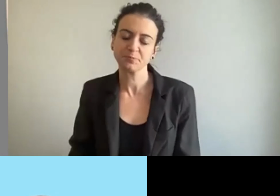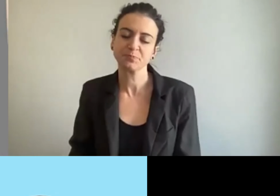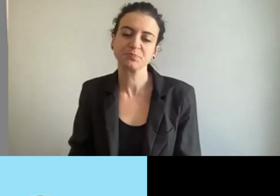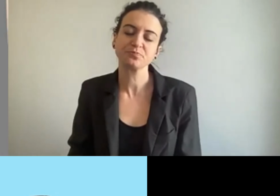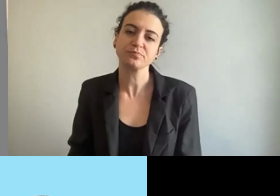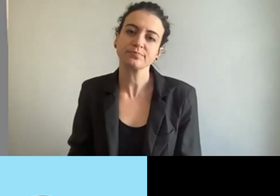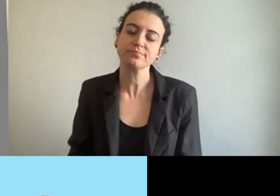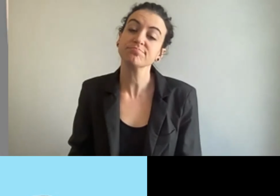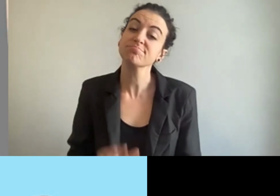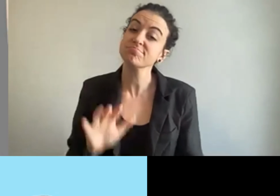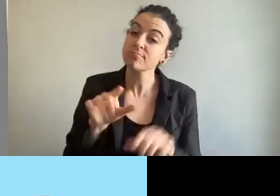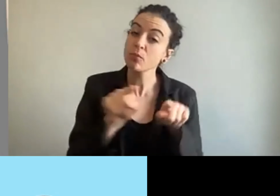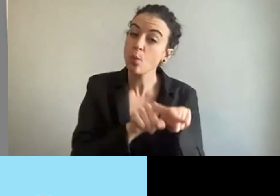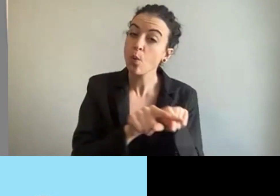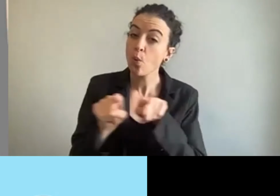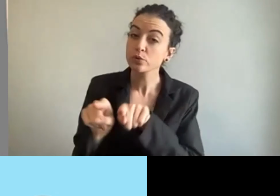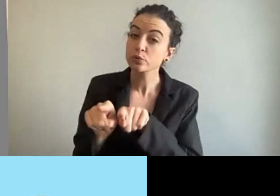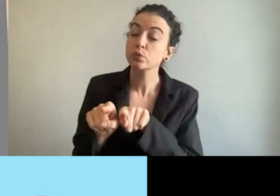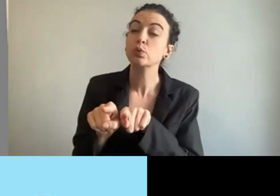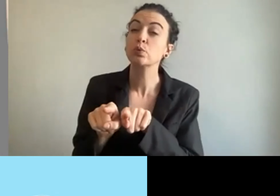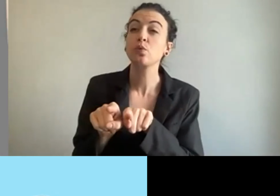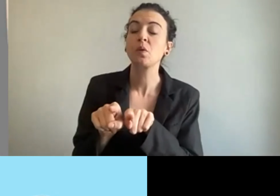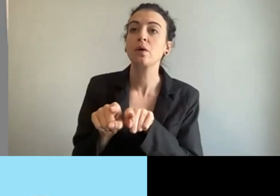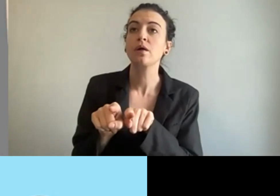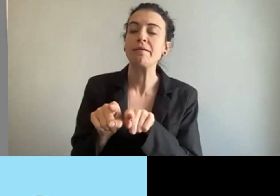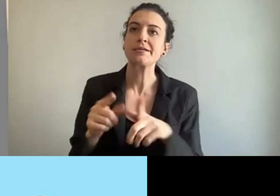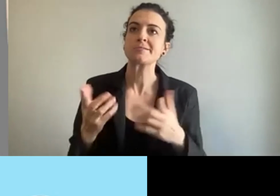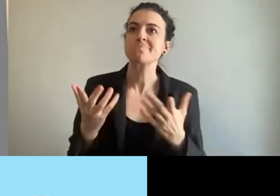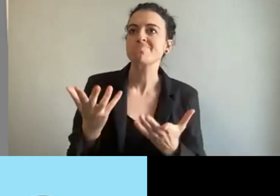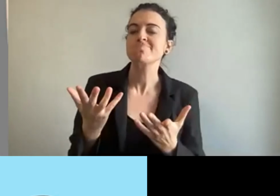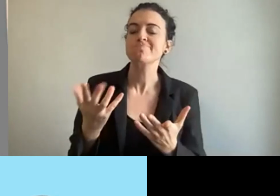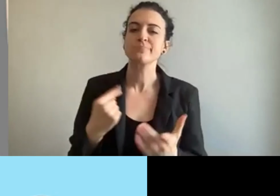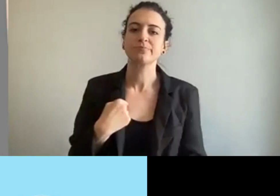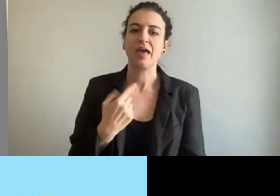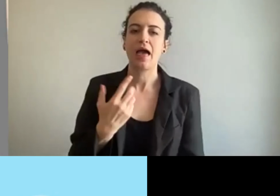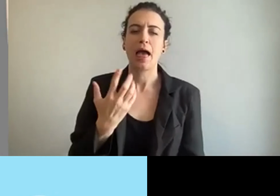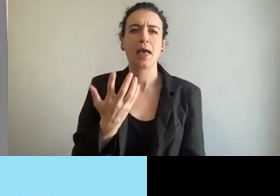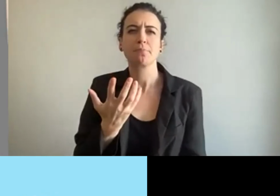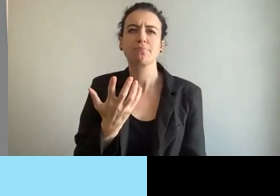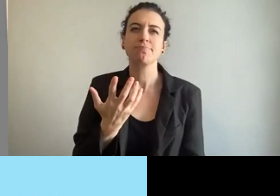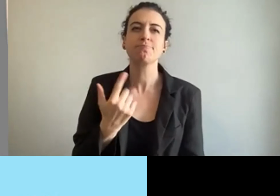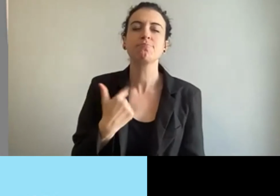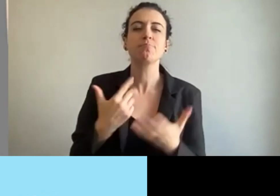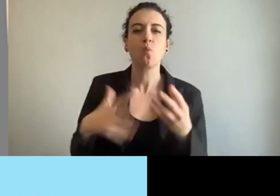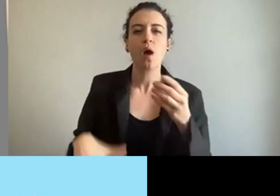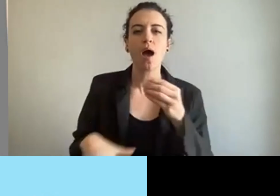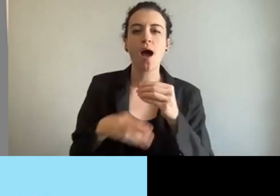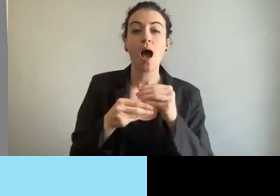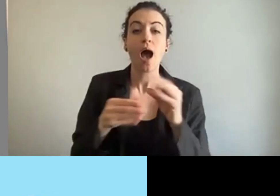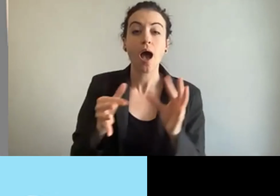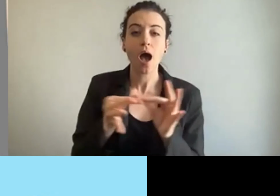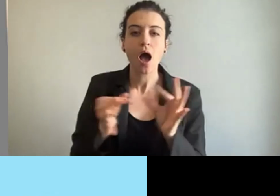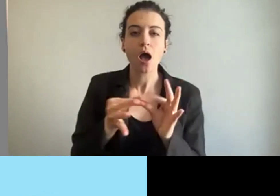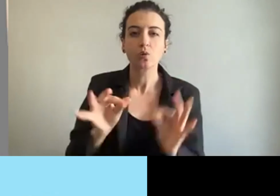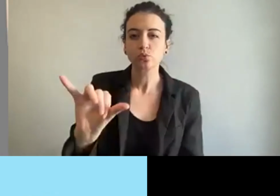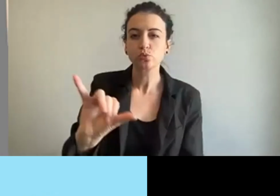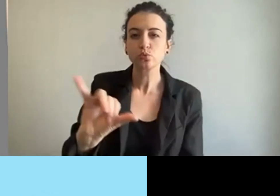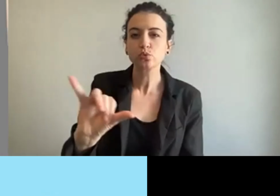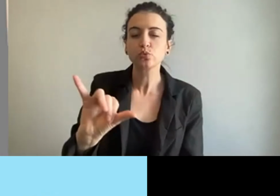and also I just was wanting to say also that,